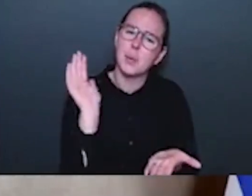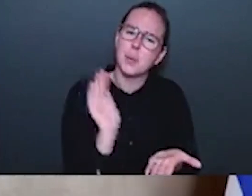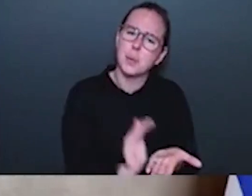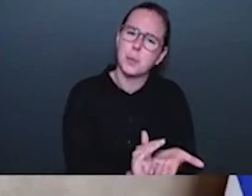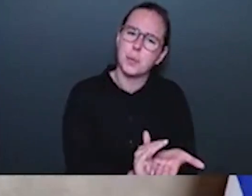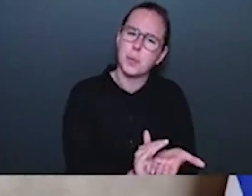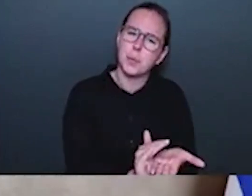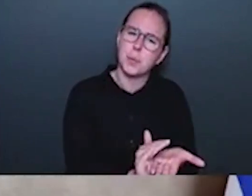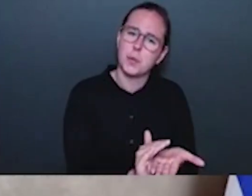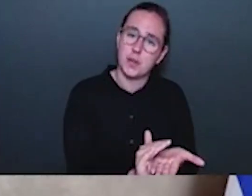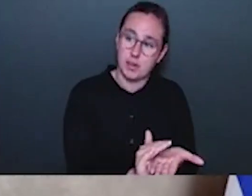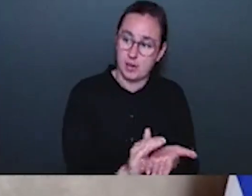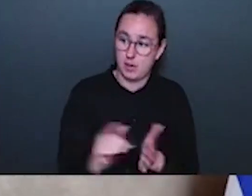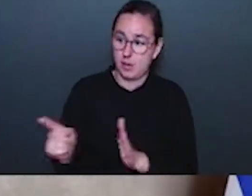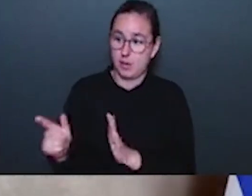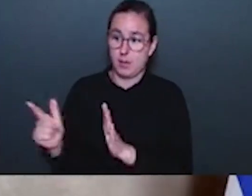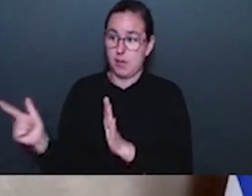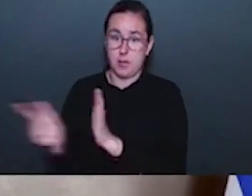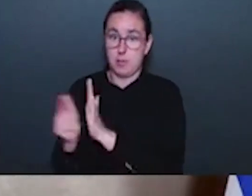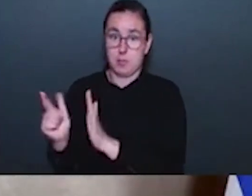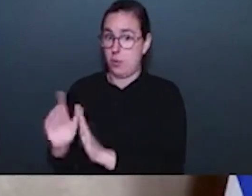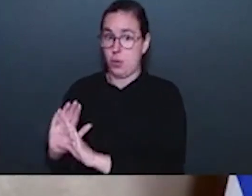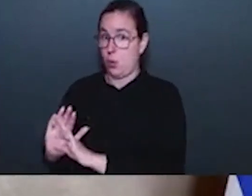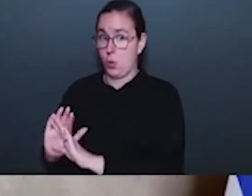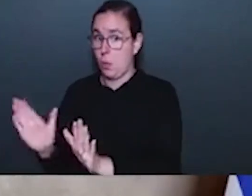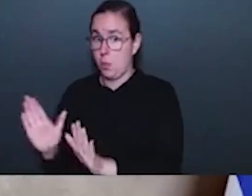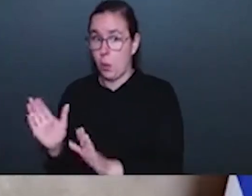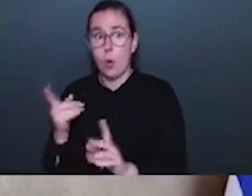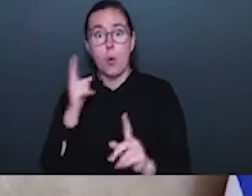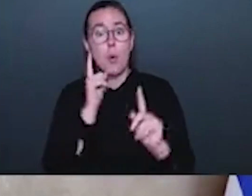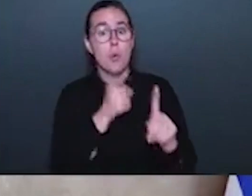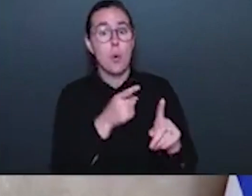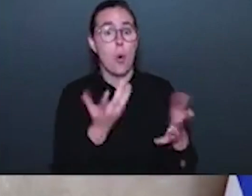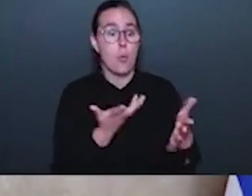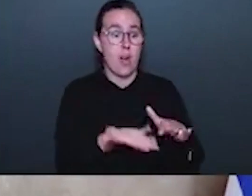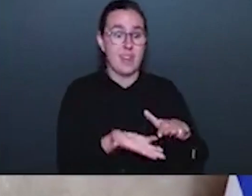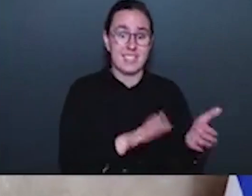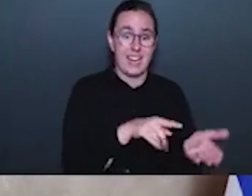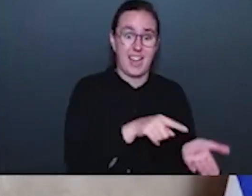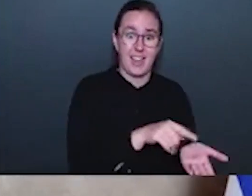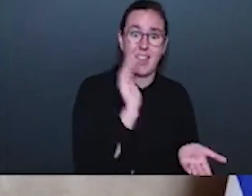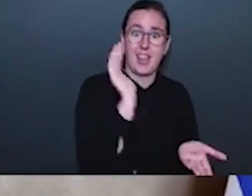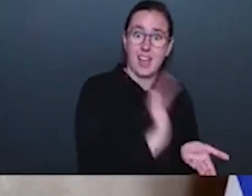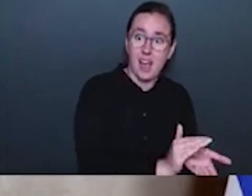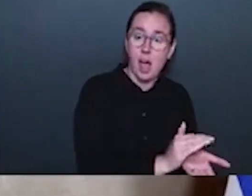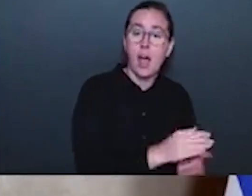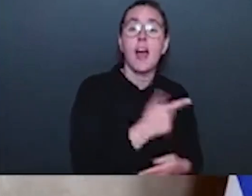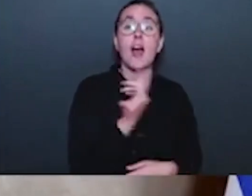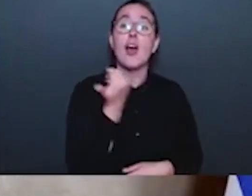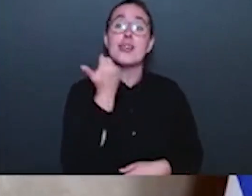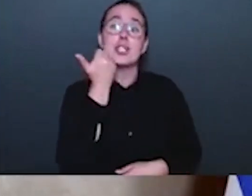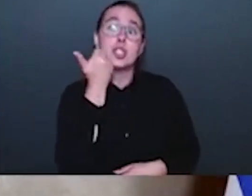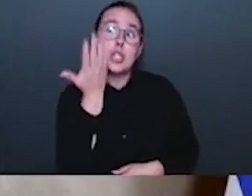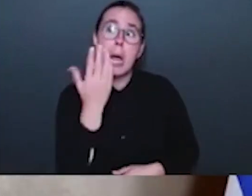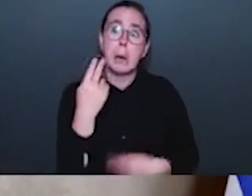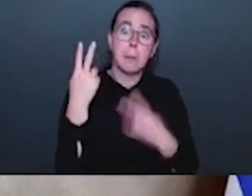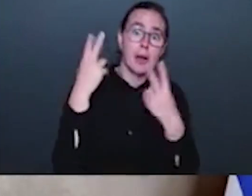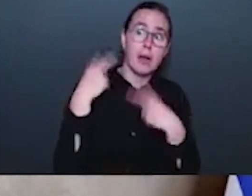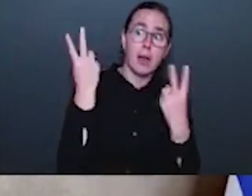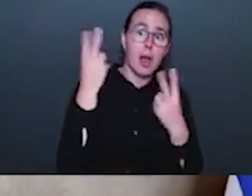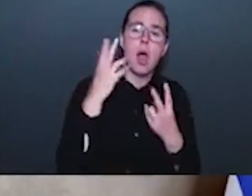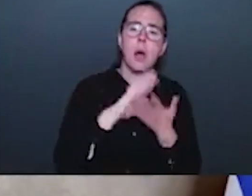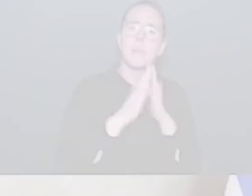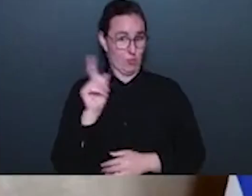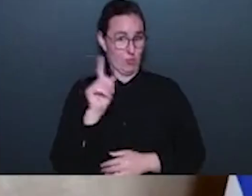the access to health and social services, and decrease the harms related to criminalization, and ultimately